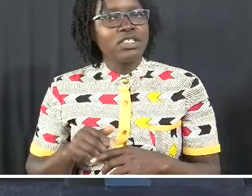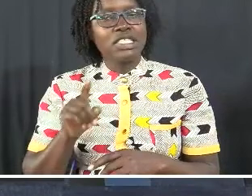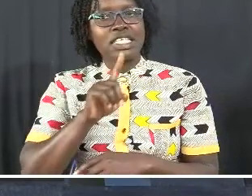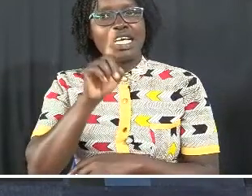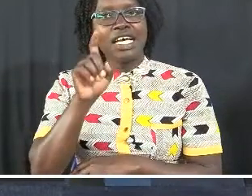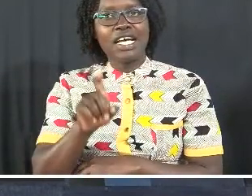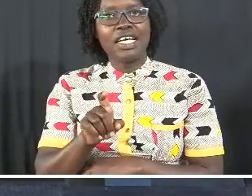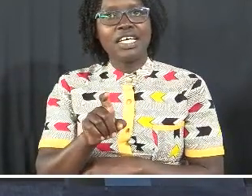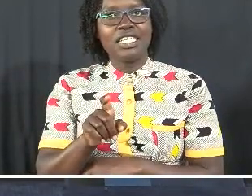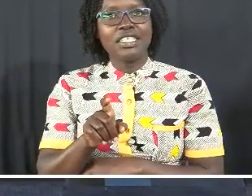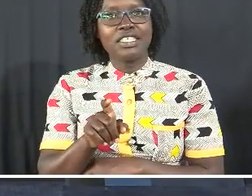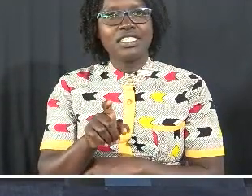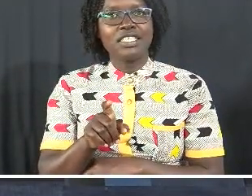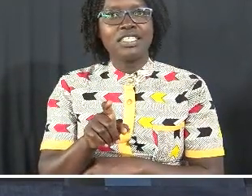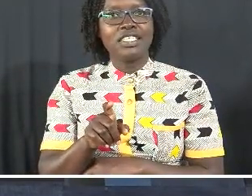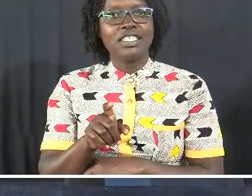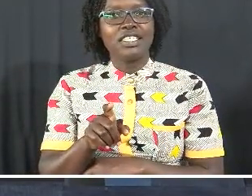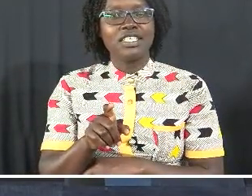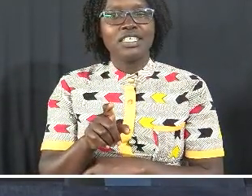tujiulize.